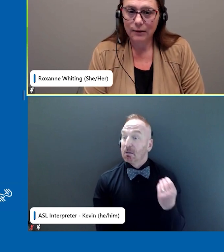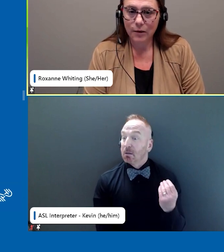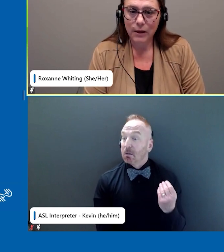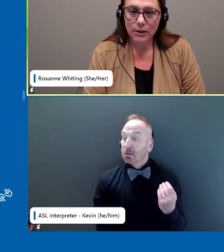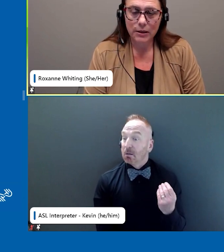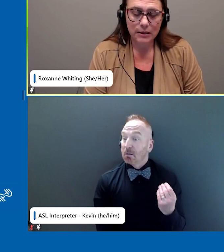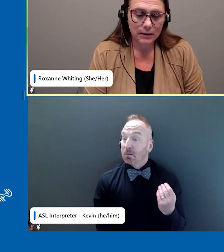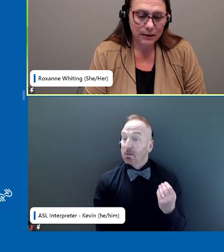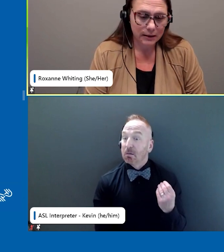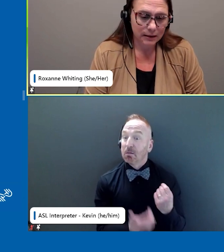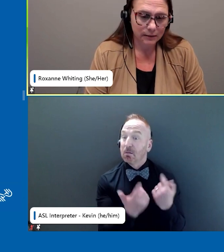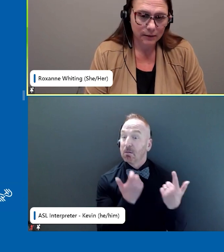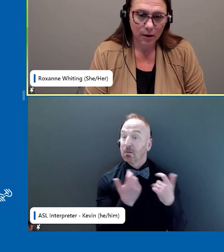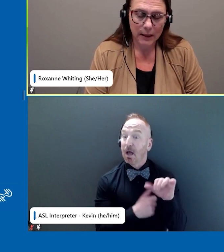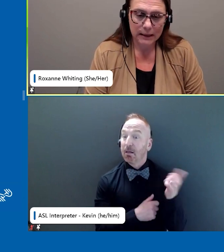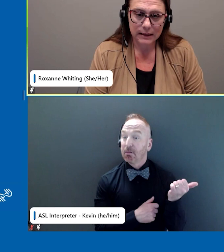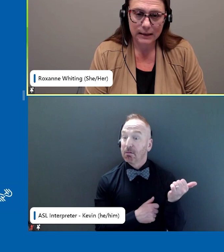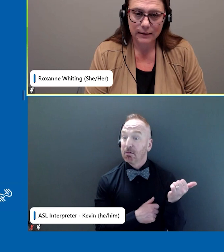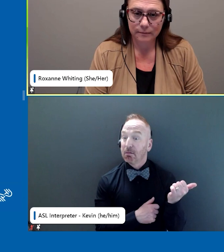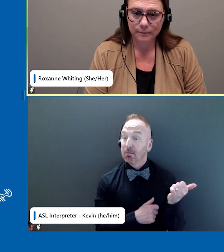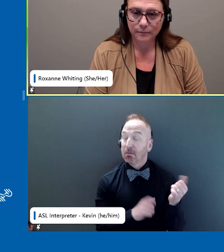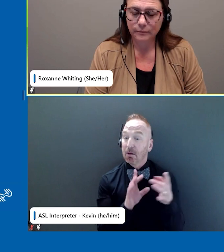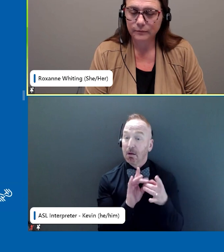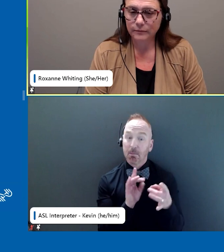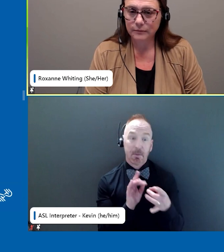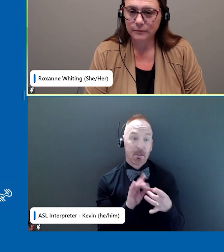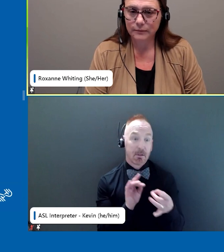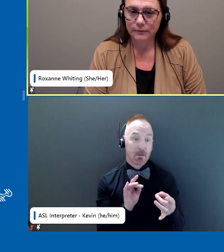any other questions, comments?